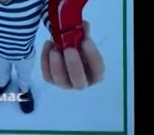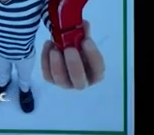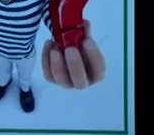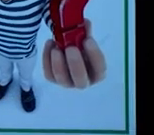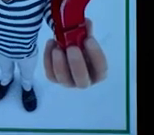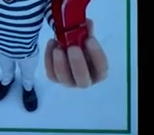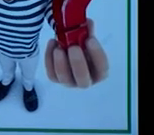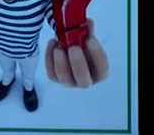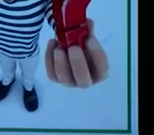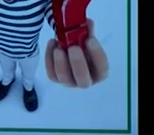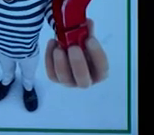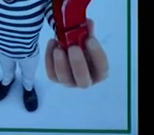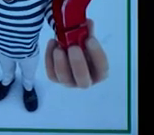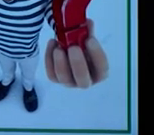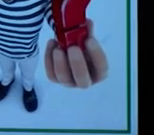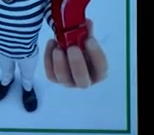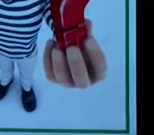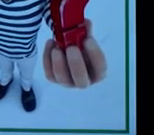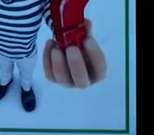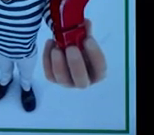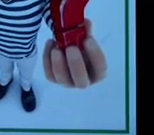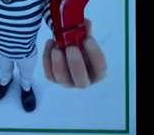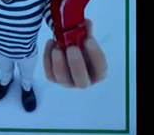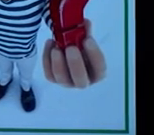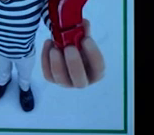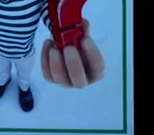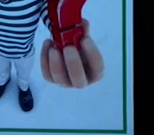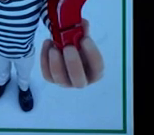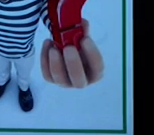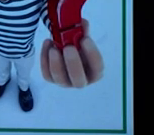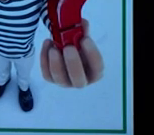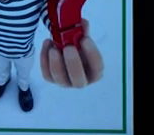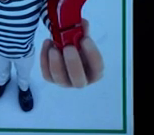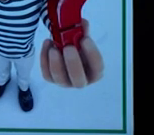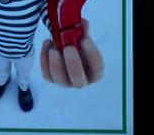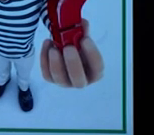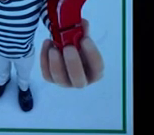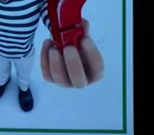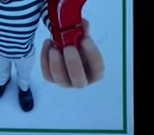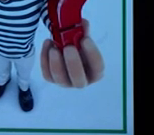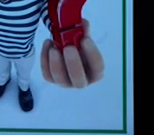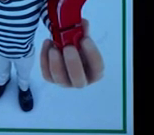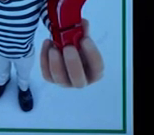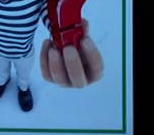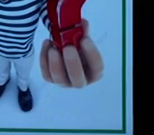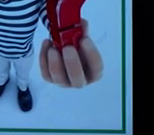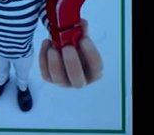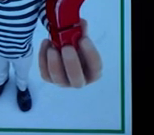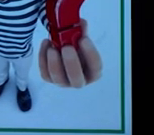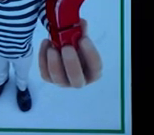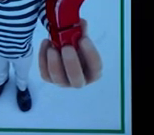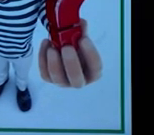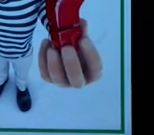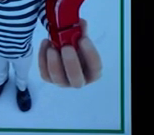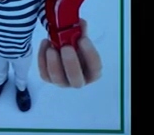haqida, ya'ni mamlakatingizdagi teatrlar haqida matn yozishingiz kerak aziz o'quvchilar.